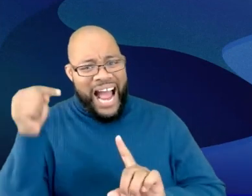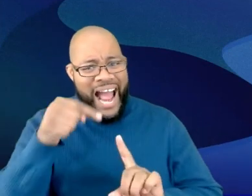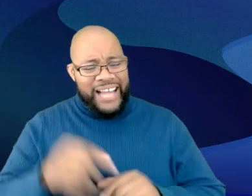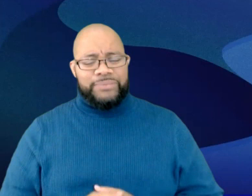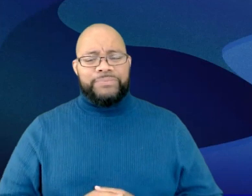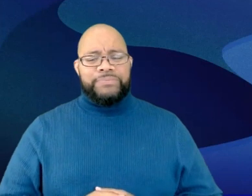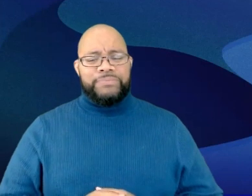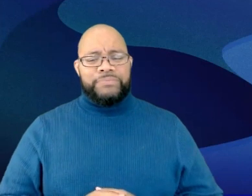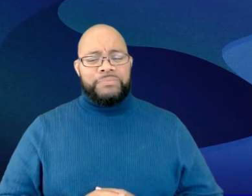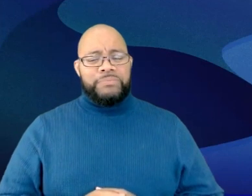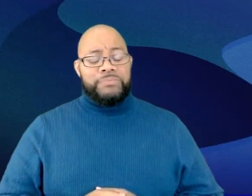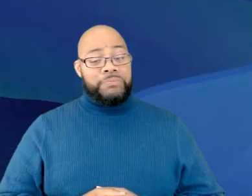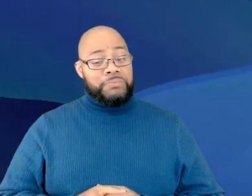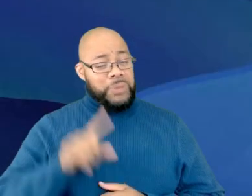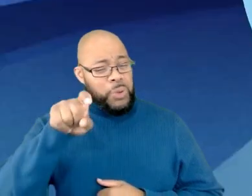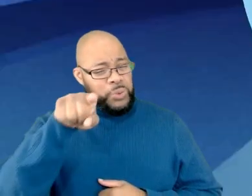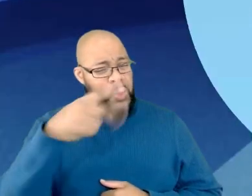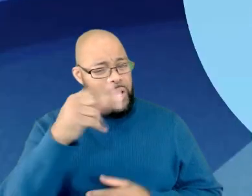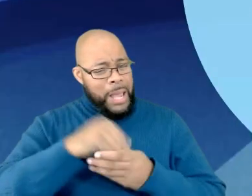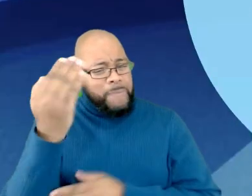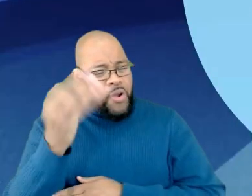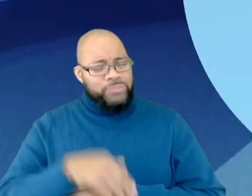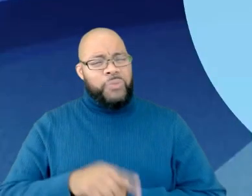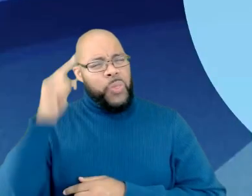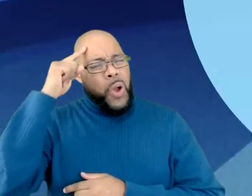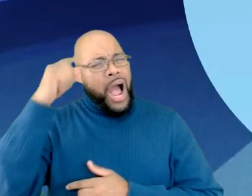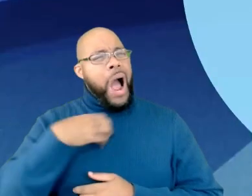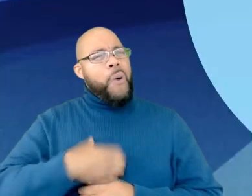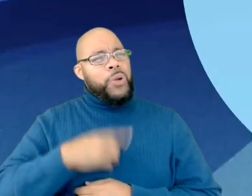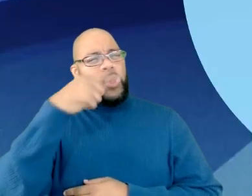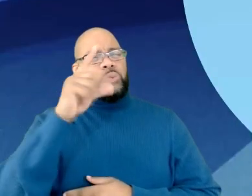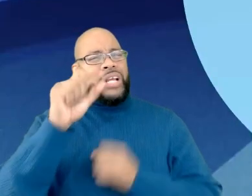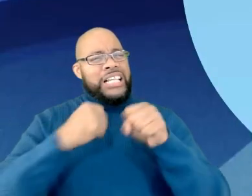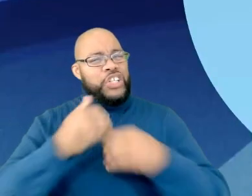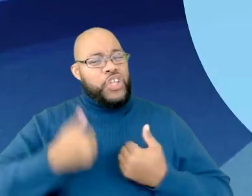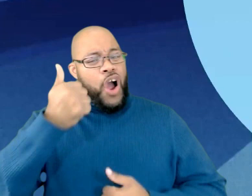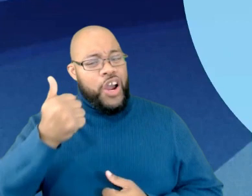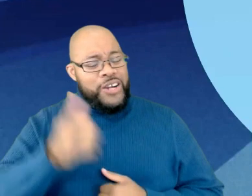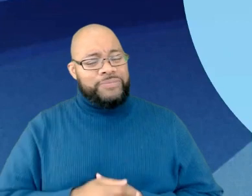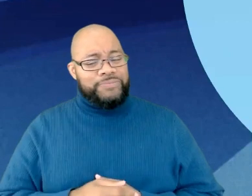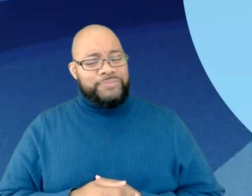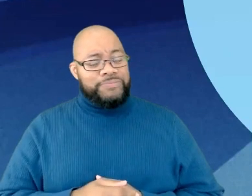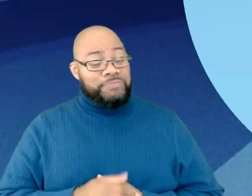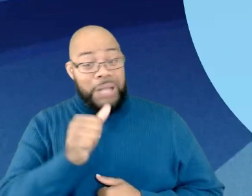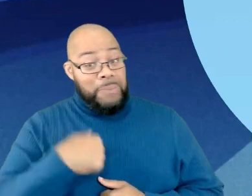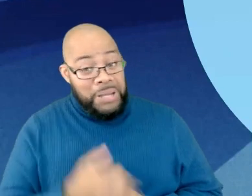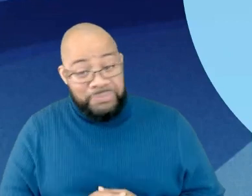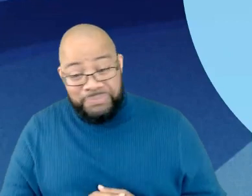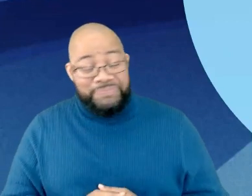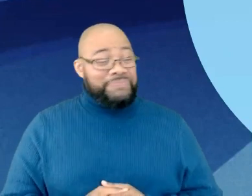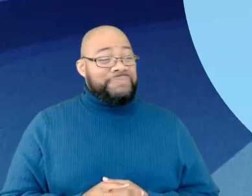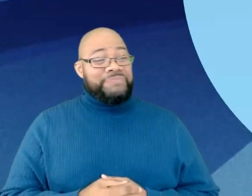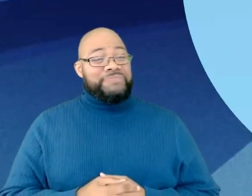don't die. Have you ever looked in the mirror and thought to yourself, if only I was 20 years younger? I